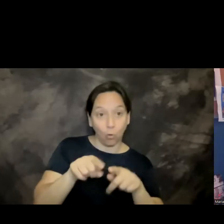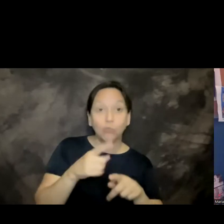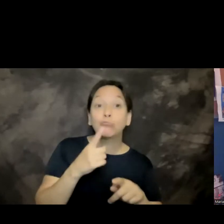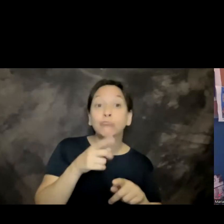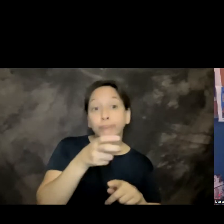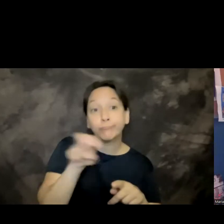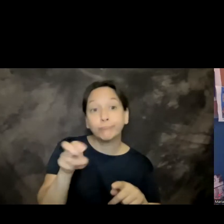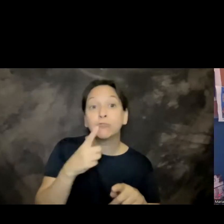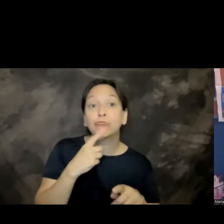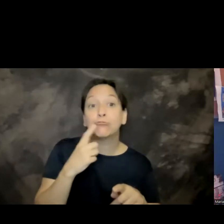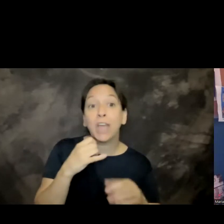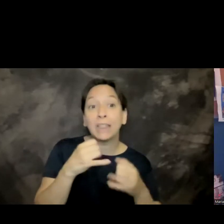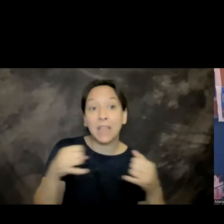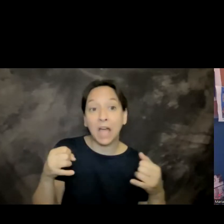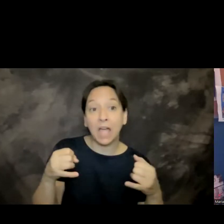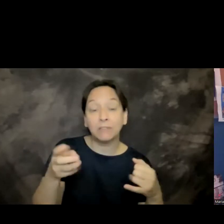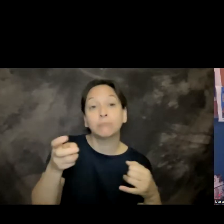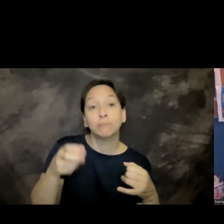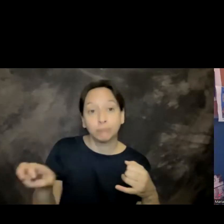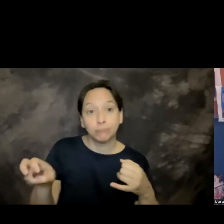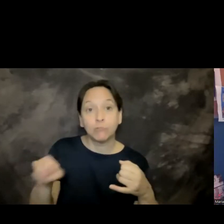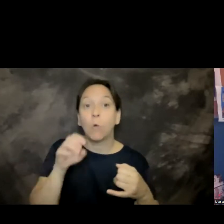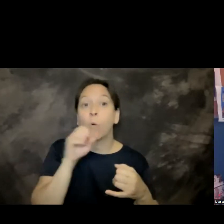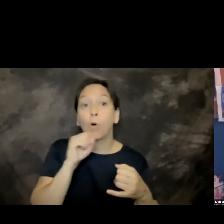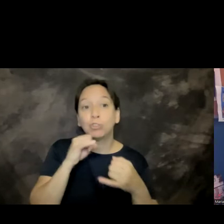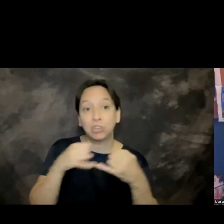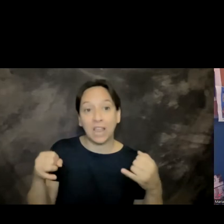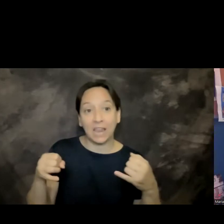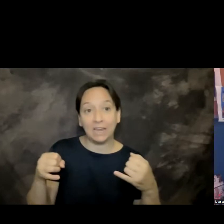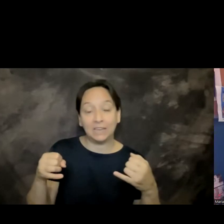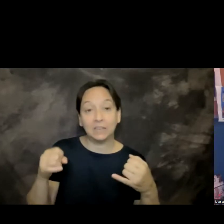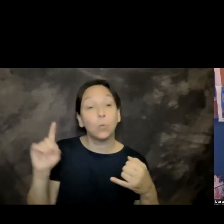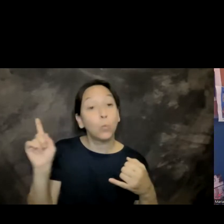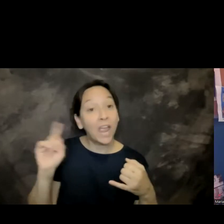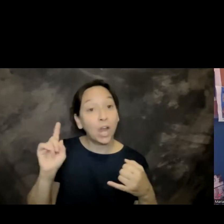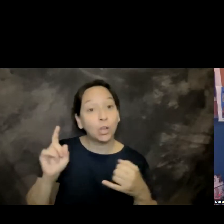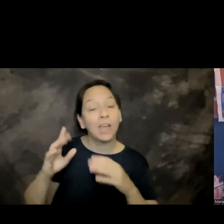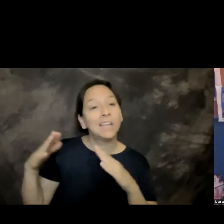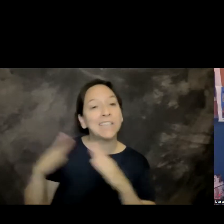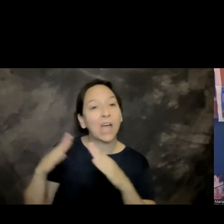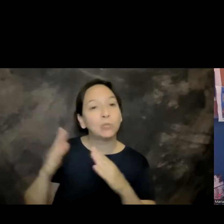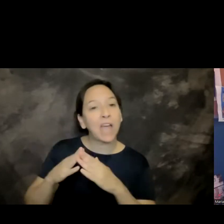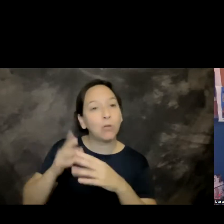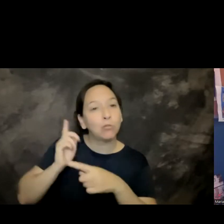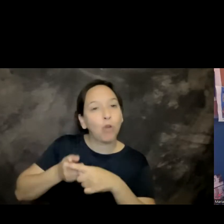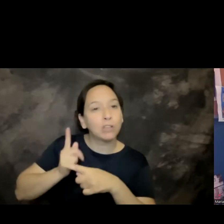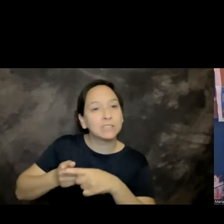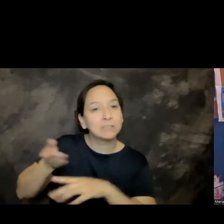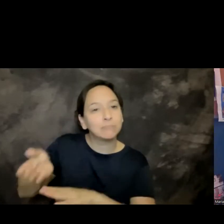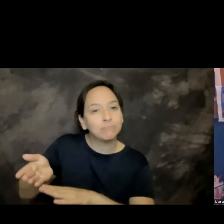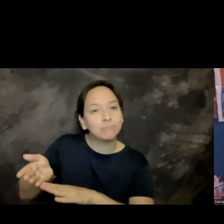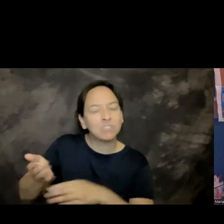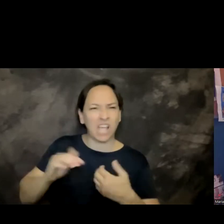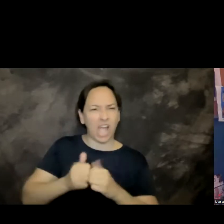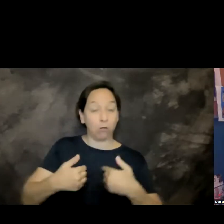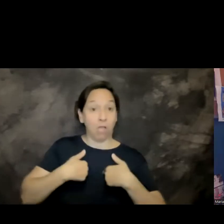Orange Line to Orange Line at Downtown Crossing. So how I will be helped? Because I don't know, from the train